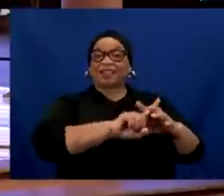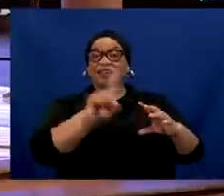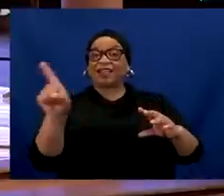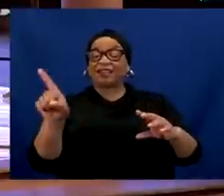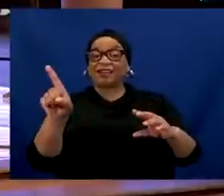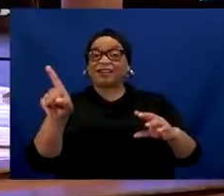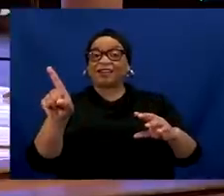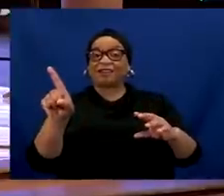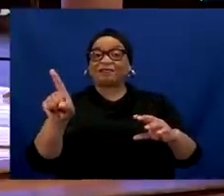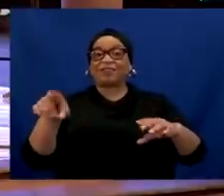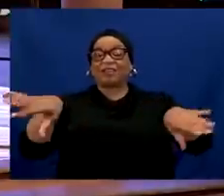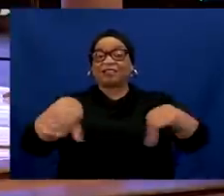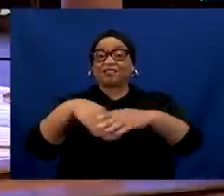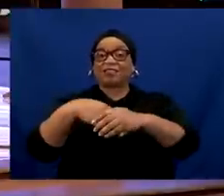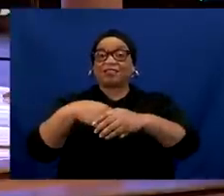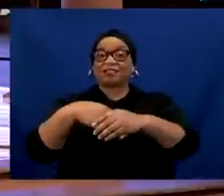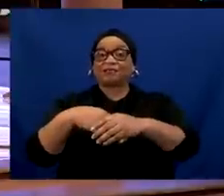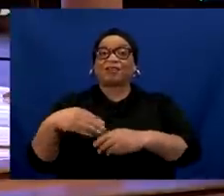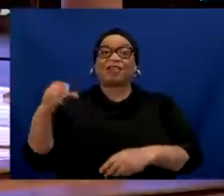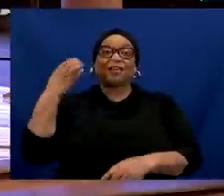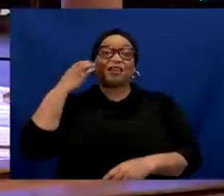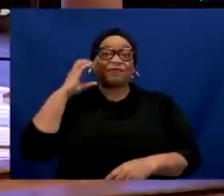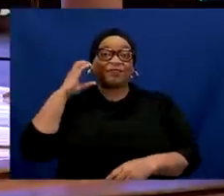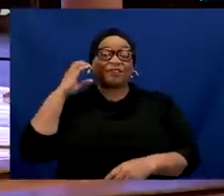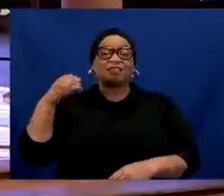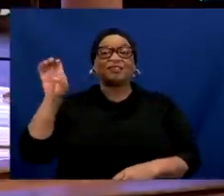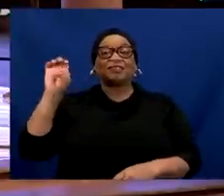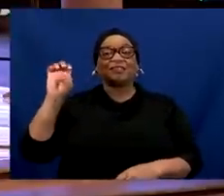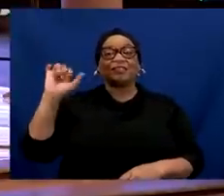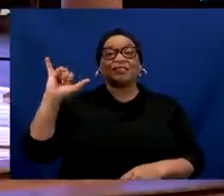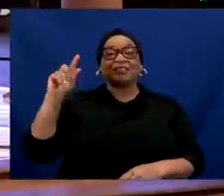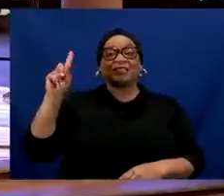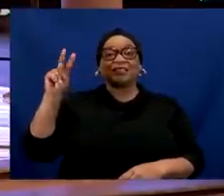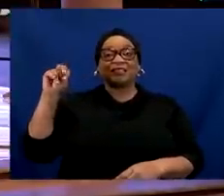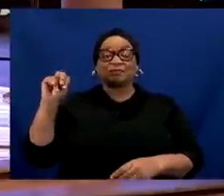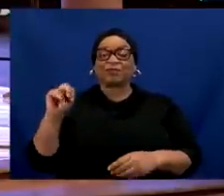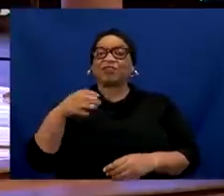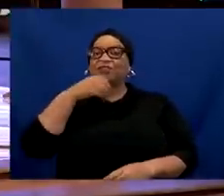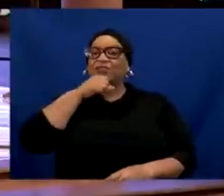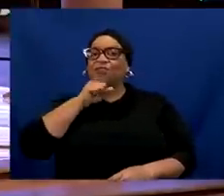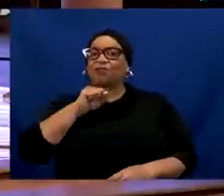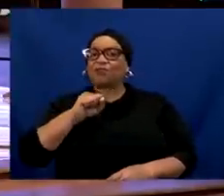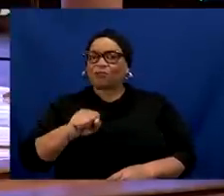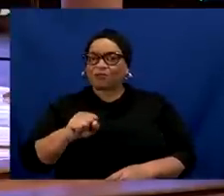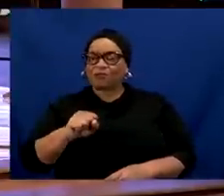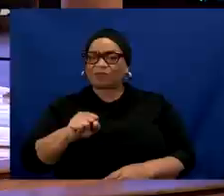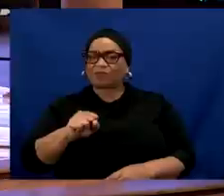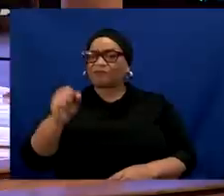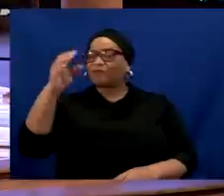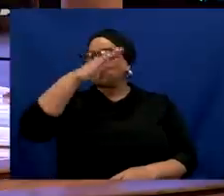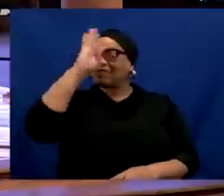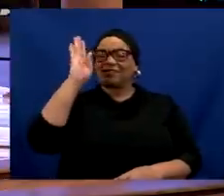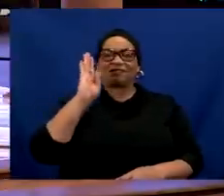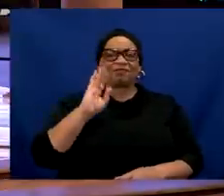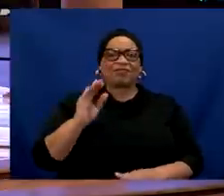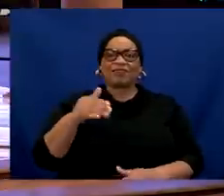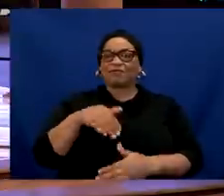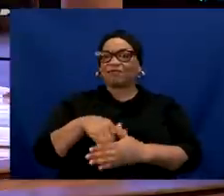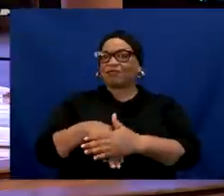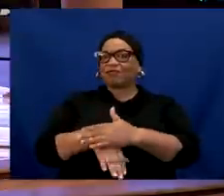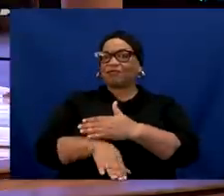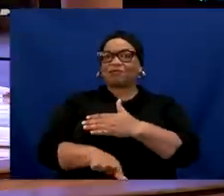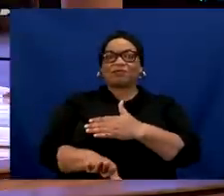is the husband of Elizabeth. Elizabeth and Zechariah are old. They are in their old age. They have never conceived and bore any